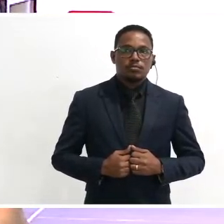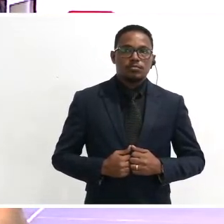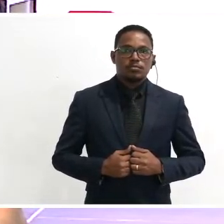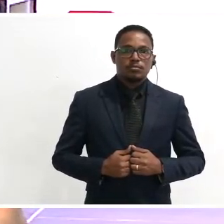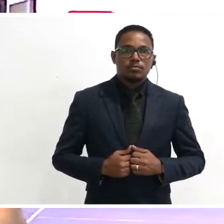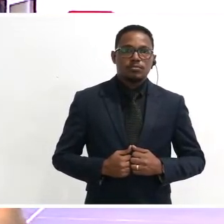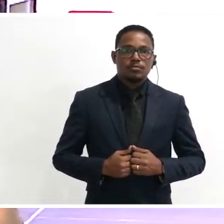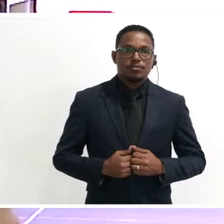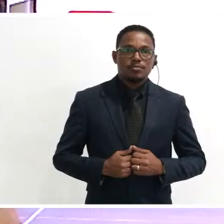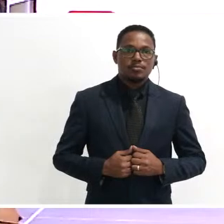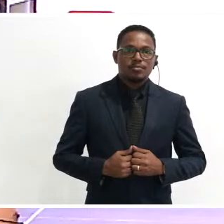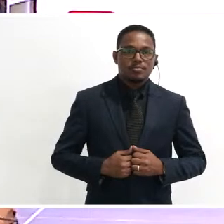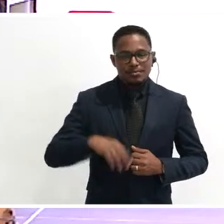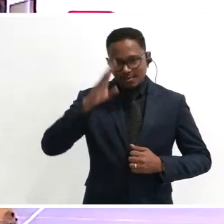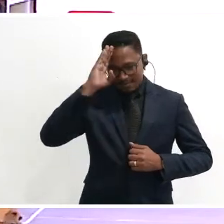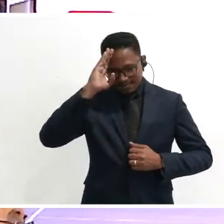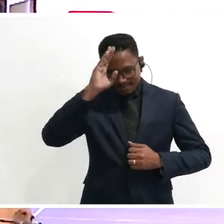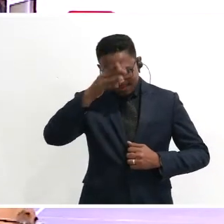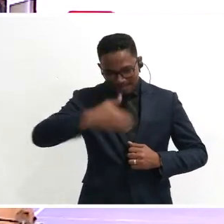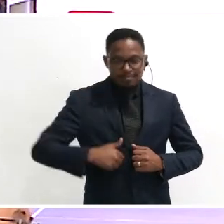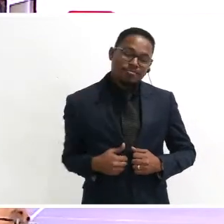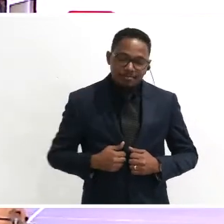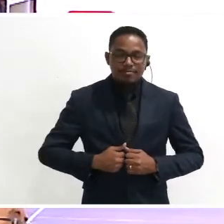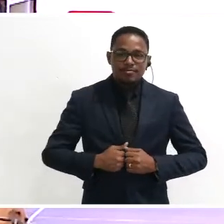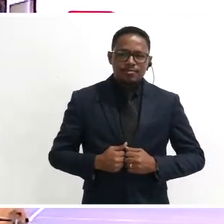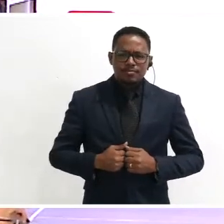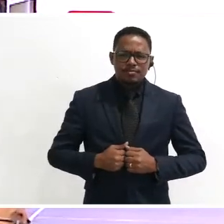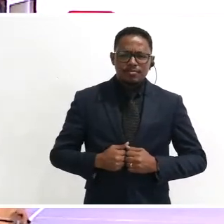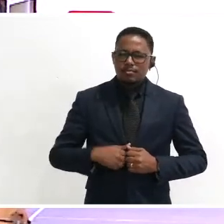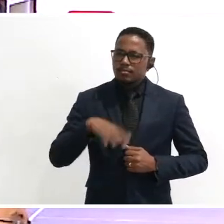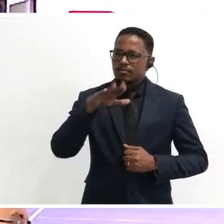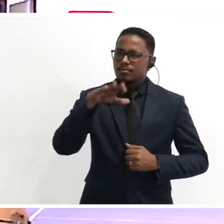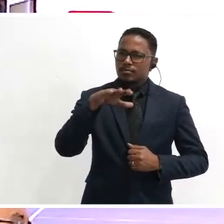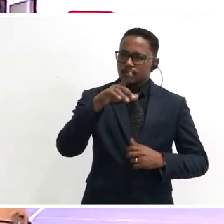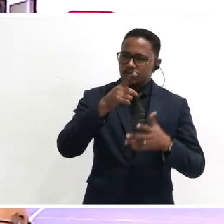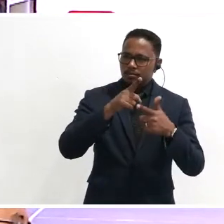Hi. Hi. Good. So my question